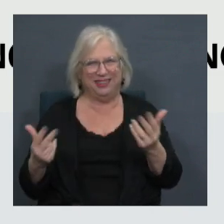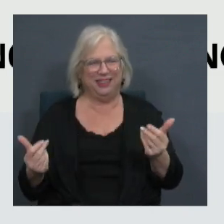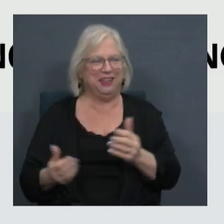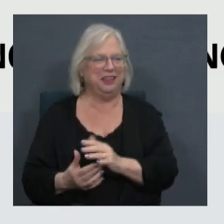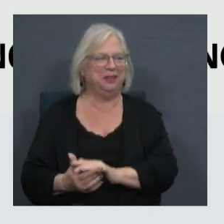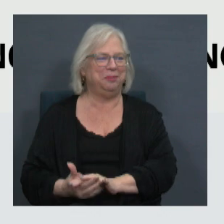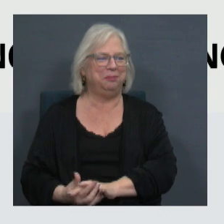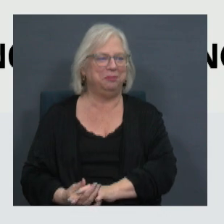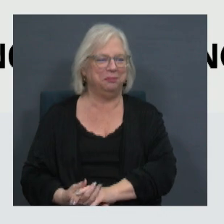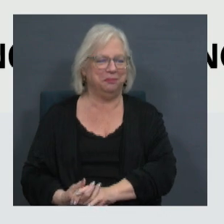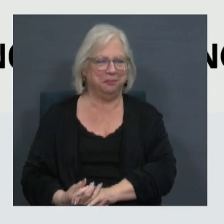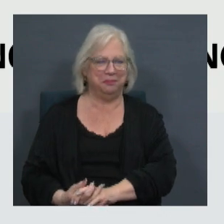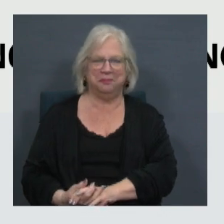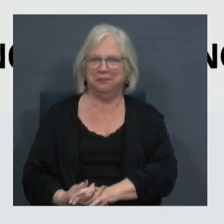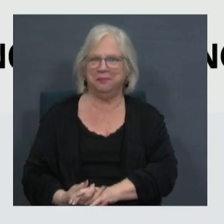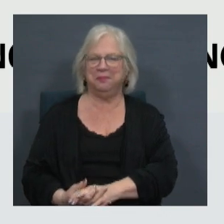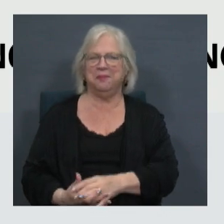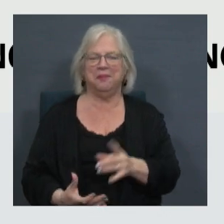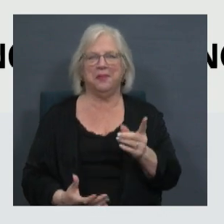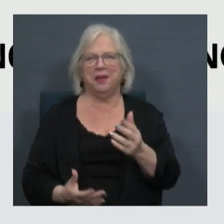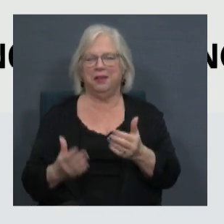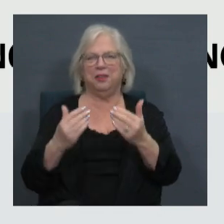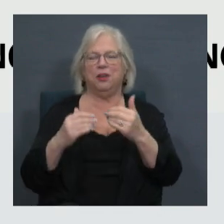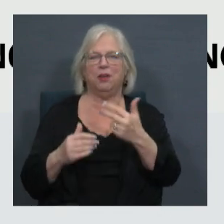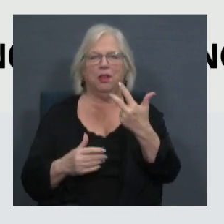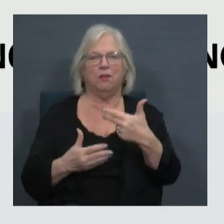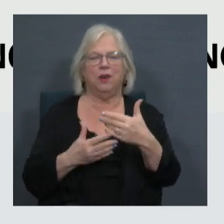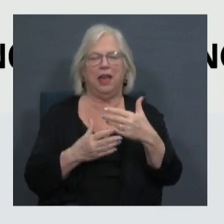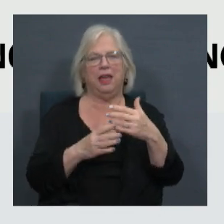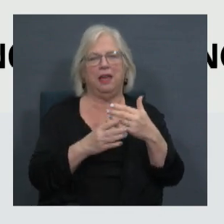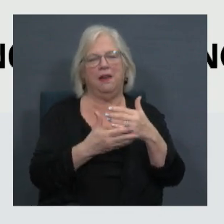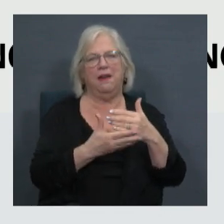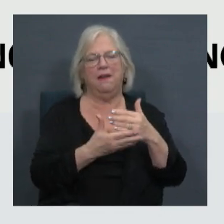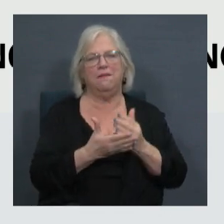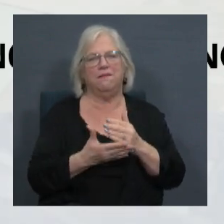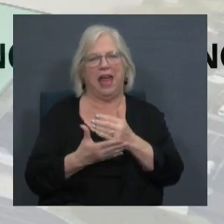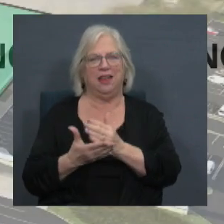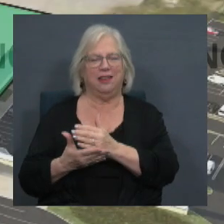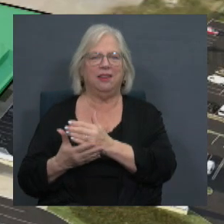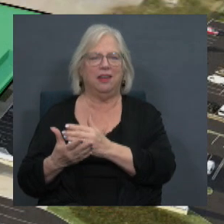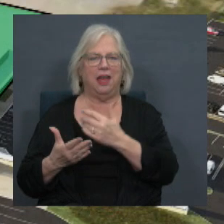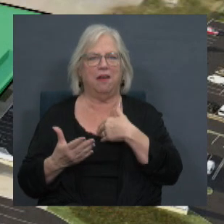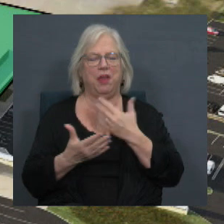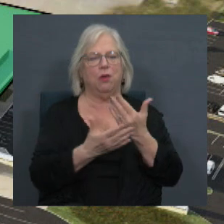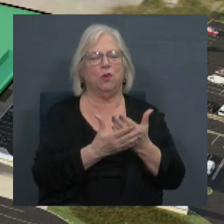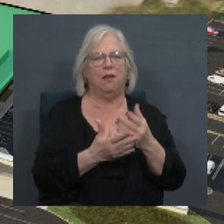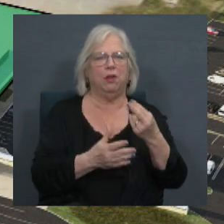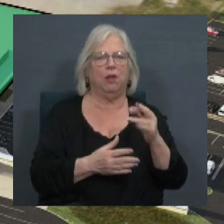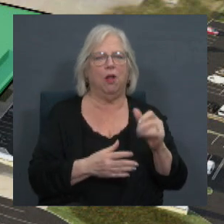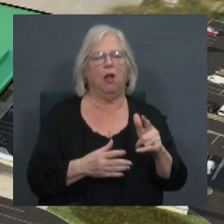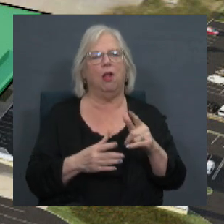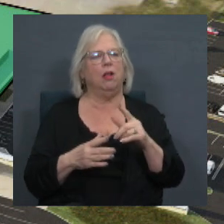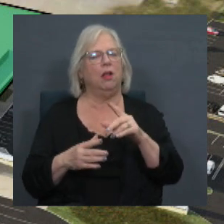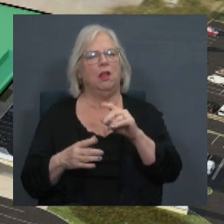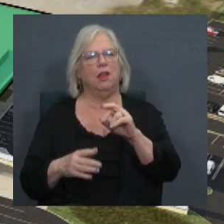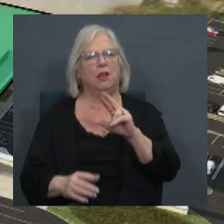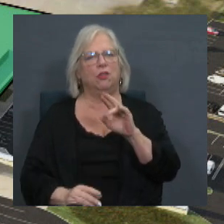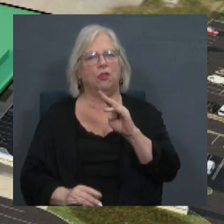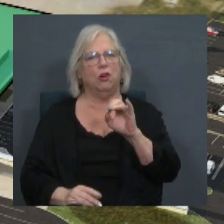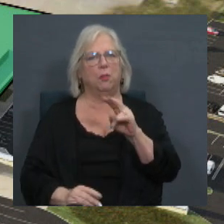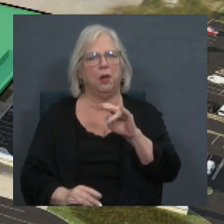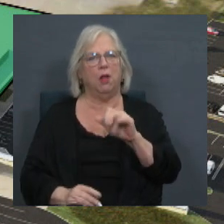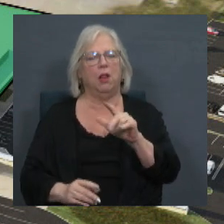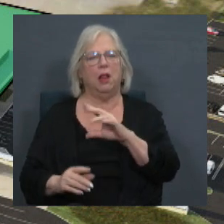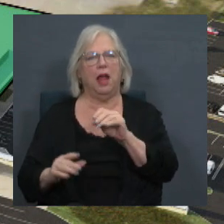The next slide shows you the 3 phases. We'll, where you have the arrivals hall, the terminal commons, and the